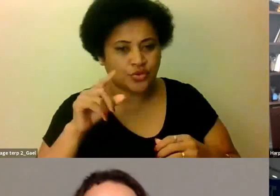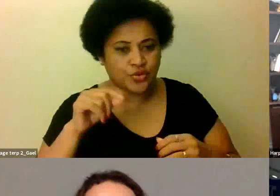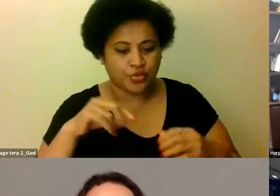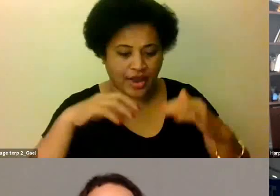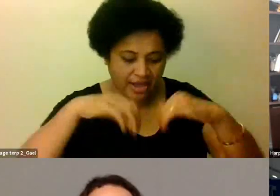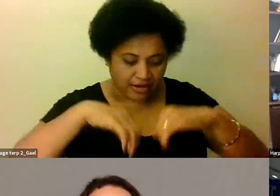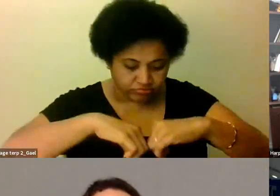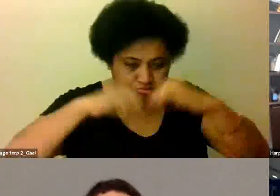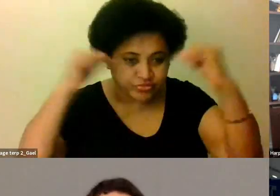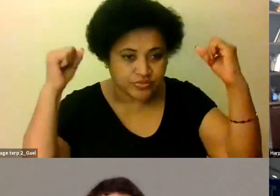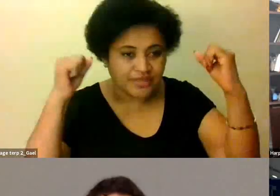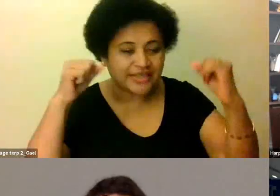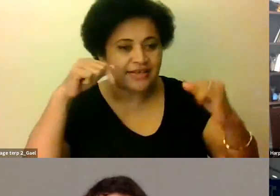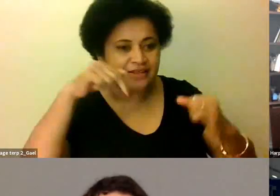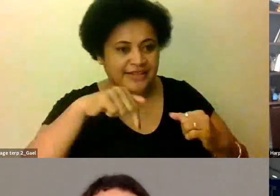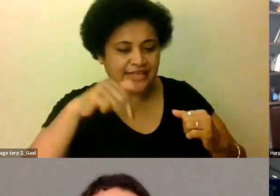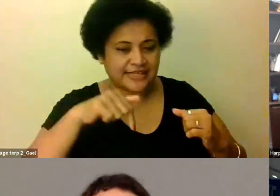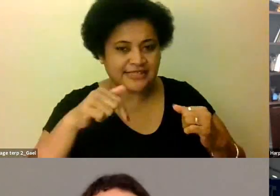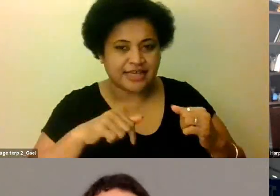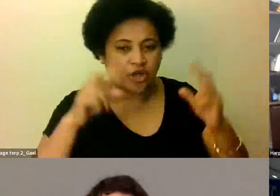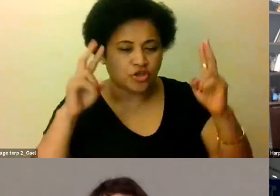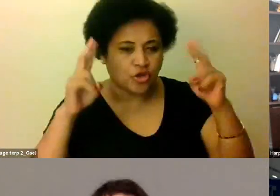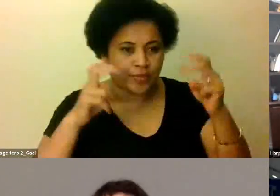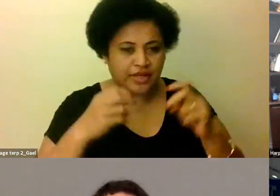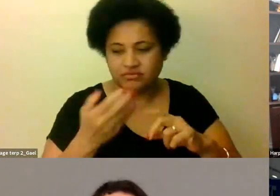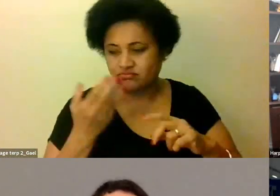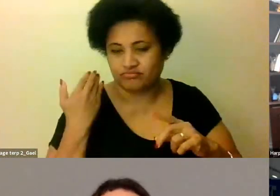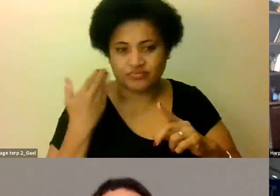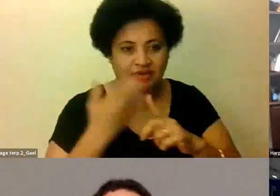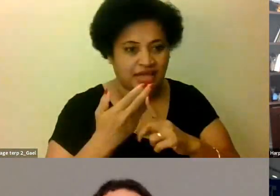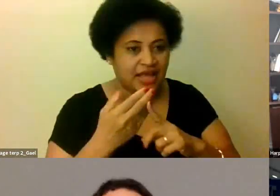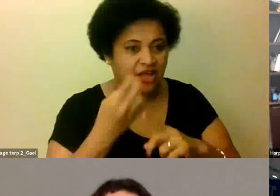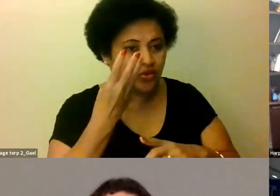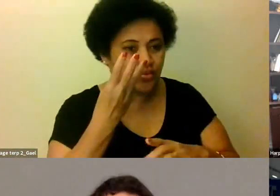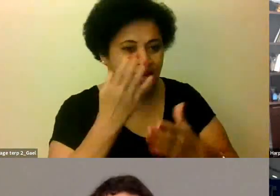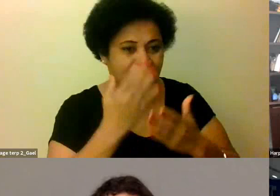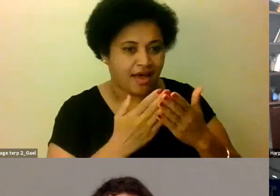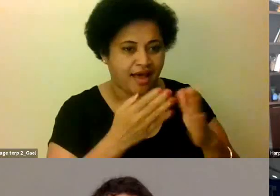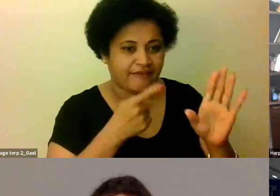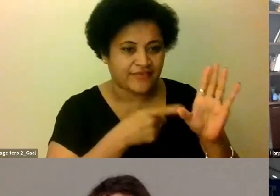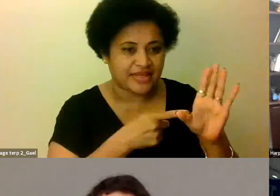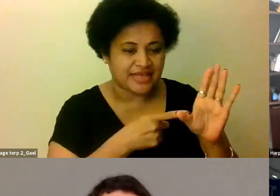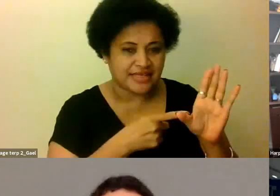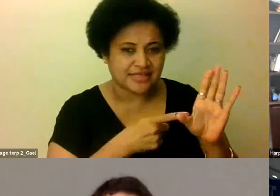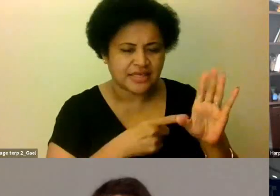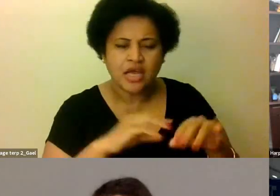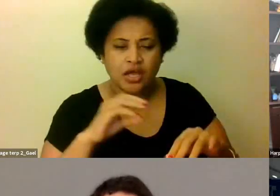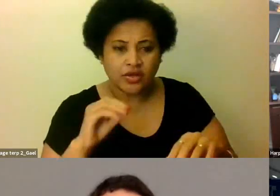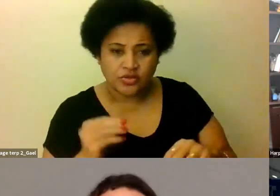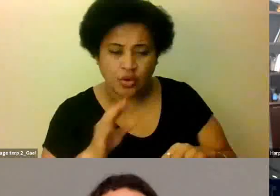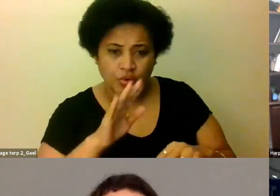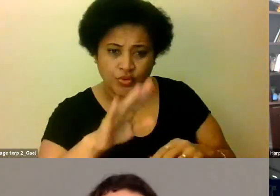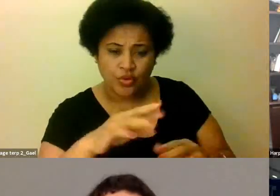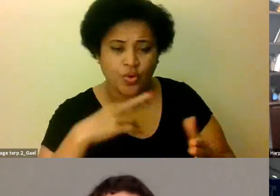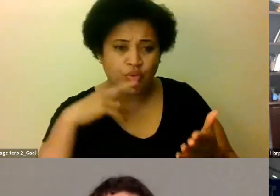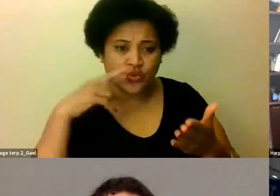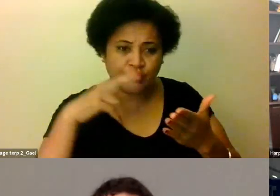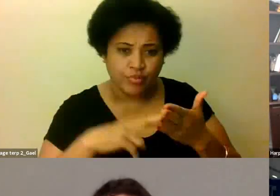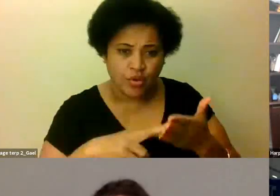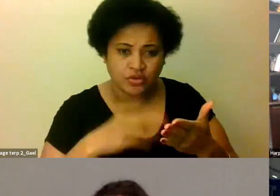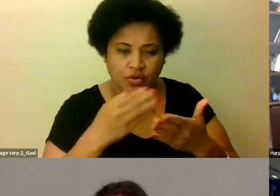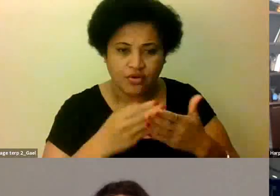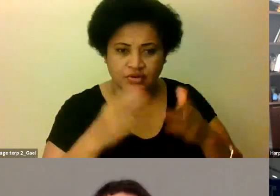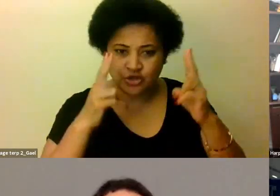into this topic over the last 3.5 years. If I'm not mistaken, your report on human rights